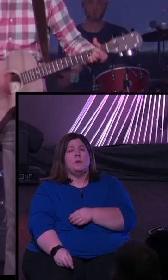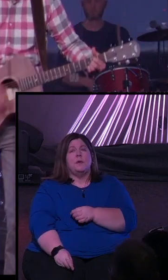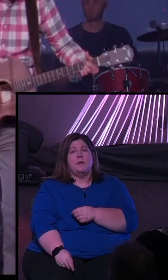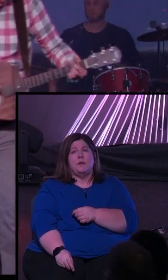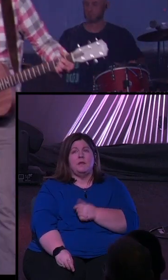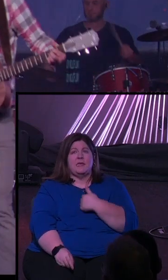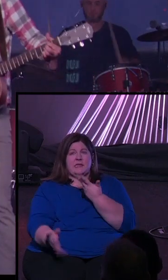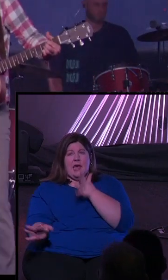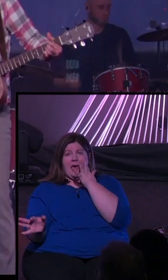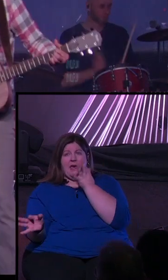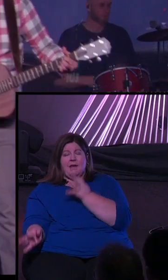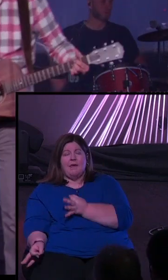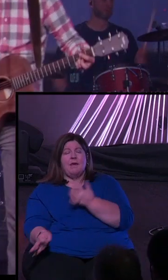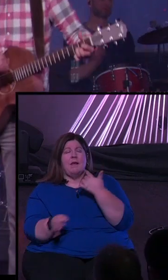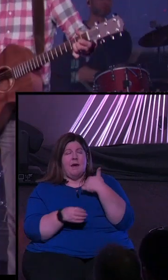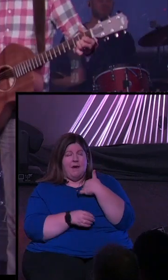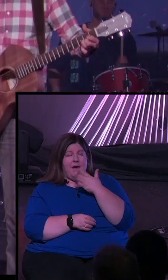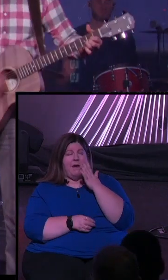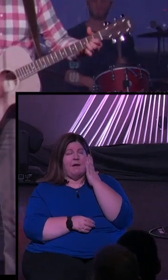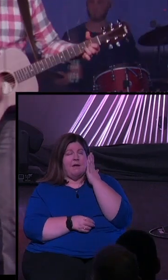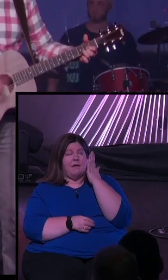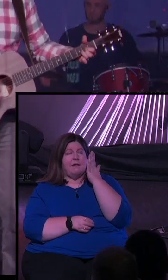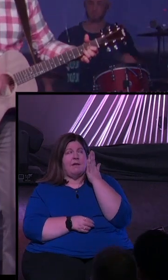I am decided. I